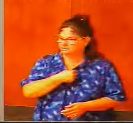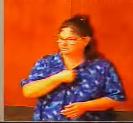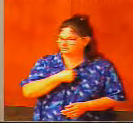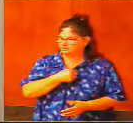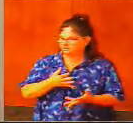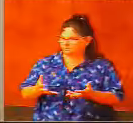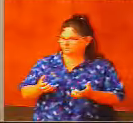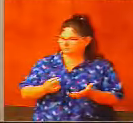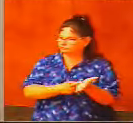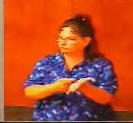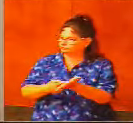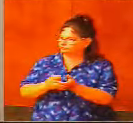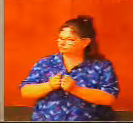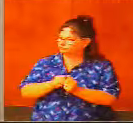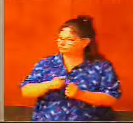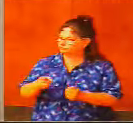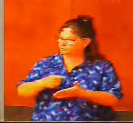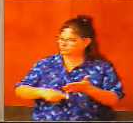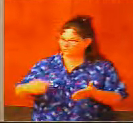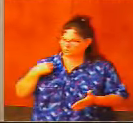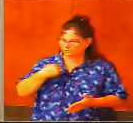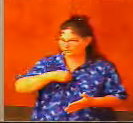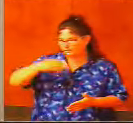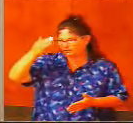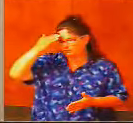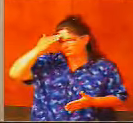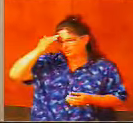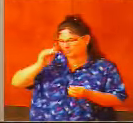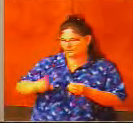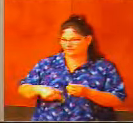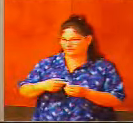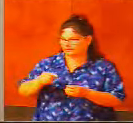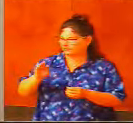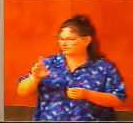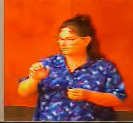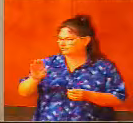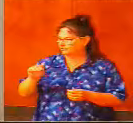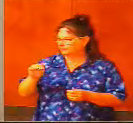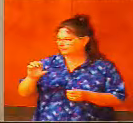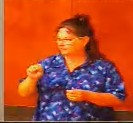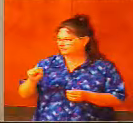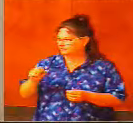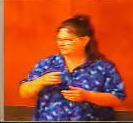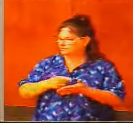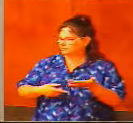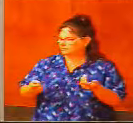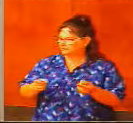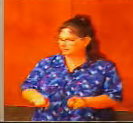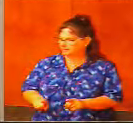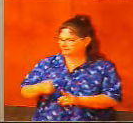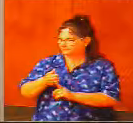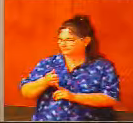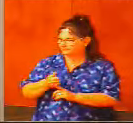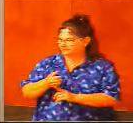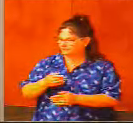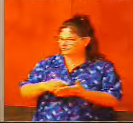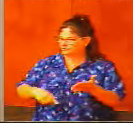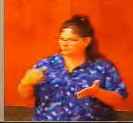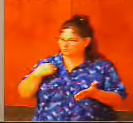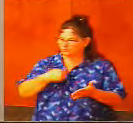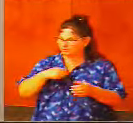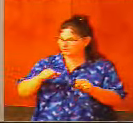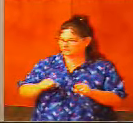I want to talk with you about what we know about Barabbas, and then what happened to him, and then what we can